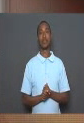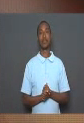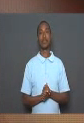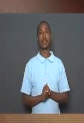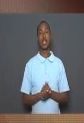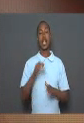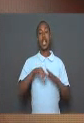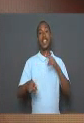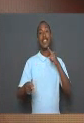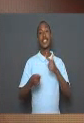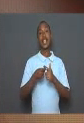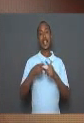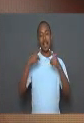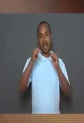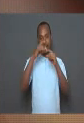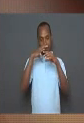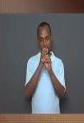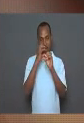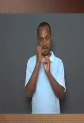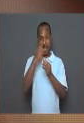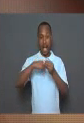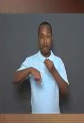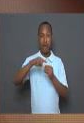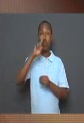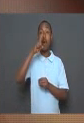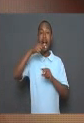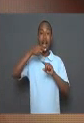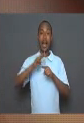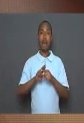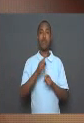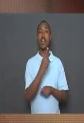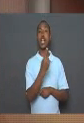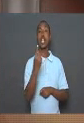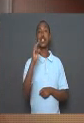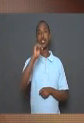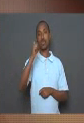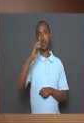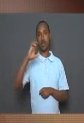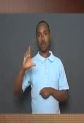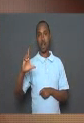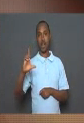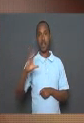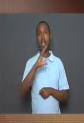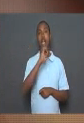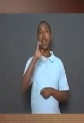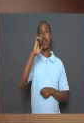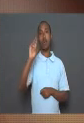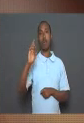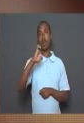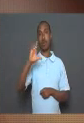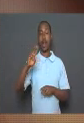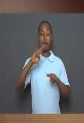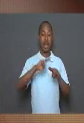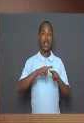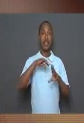In the second experiment, about 1 gram each of sodium chloride and copper chloride are